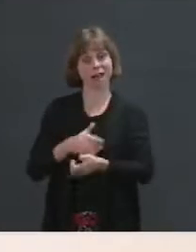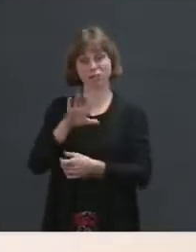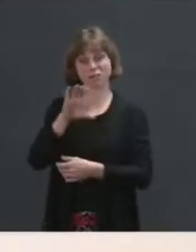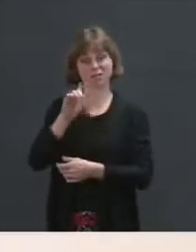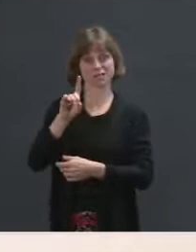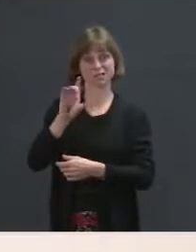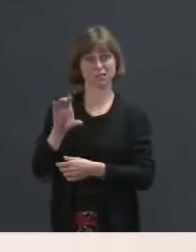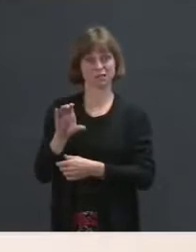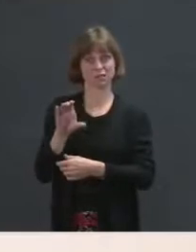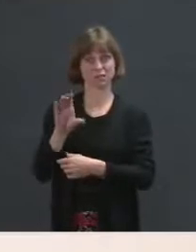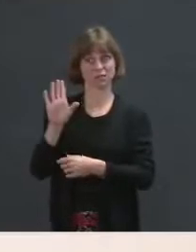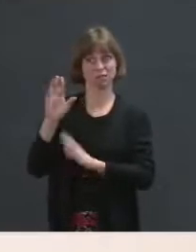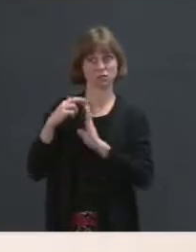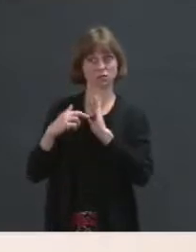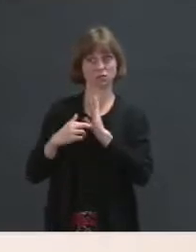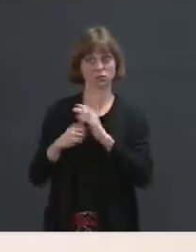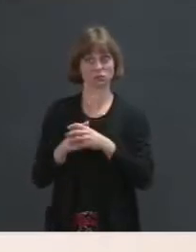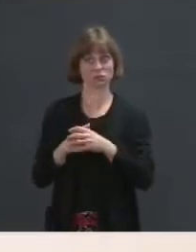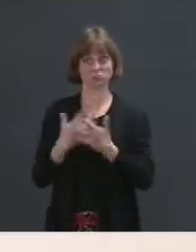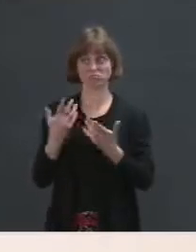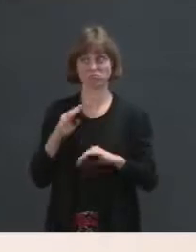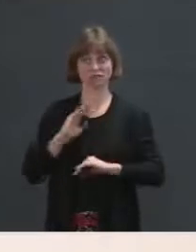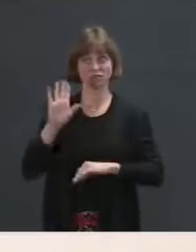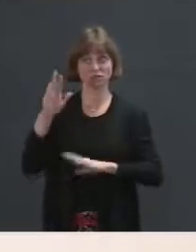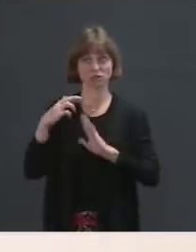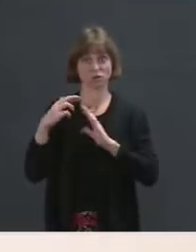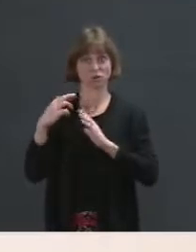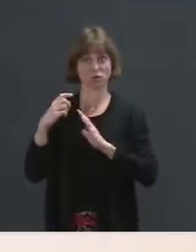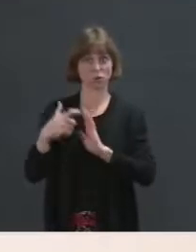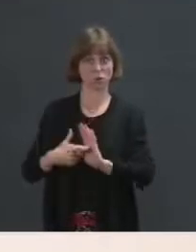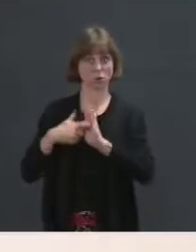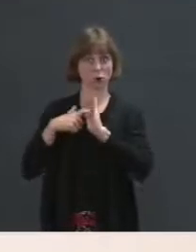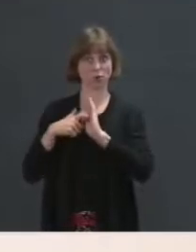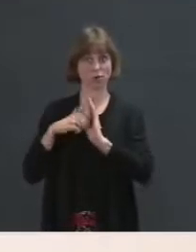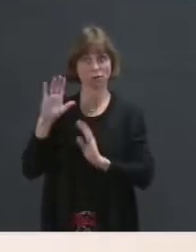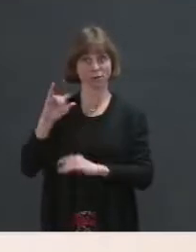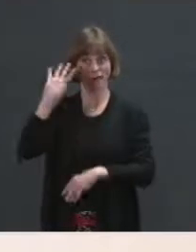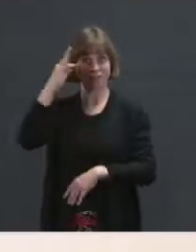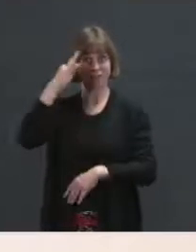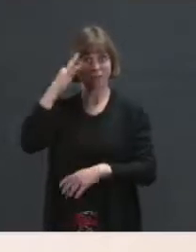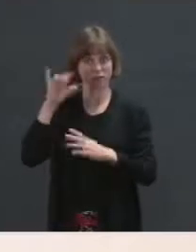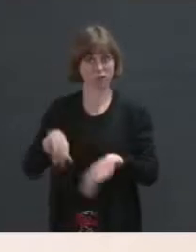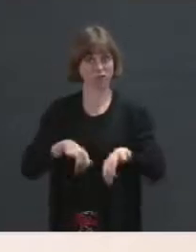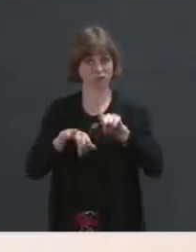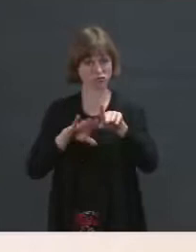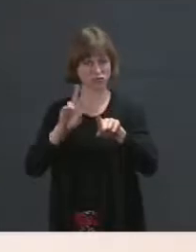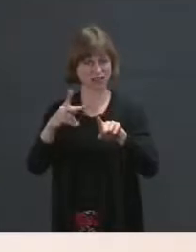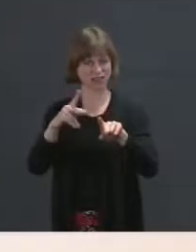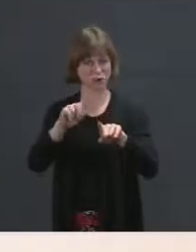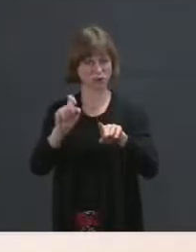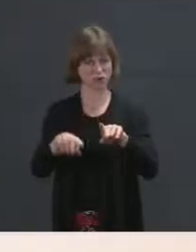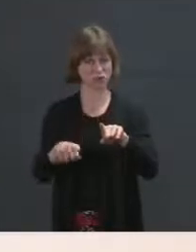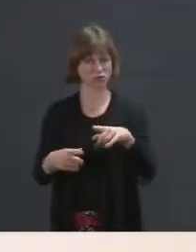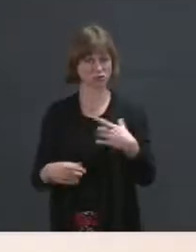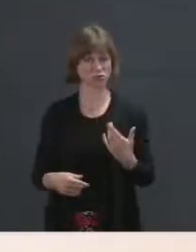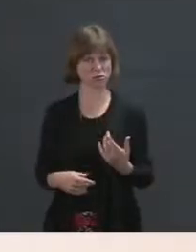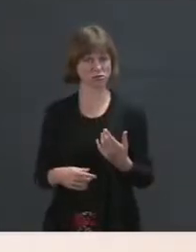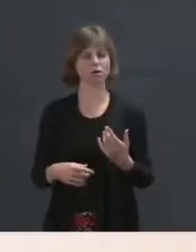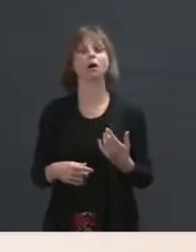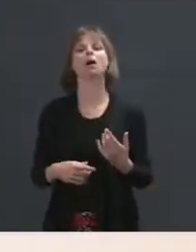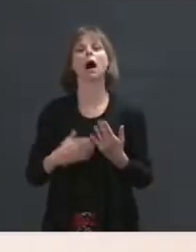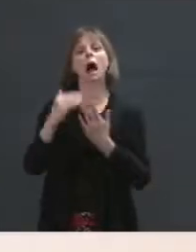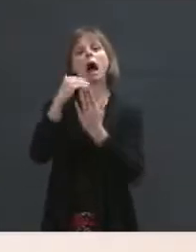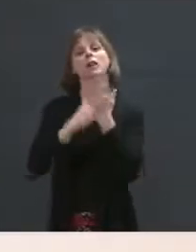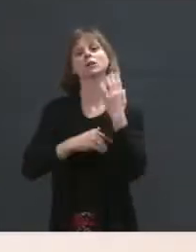guidelines, and certainly they meet those requirements set by our federal standard. And just tell me your second question again. A list of the manufacturers